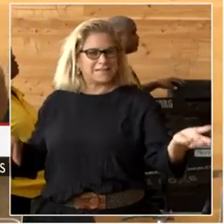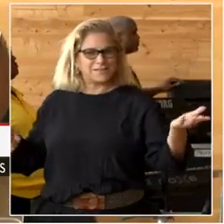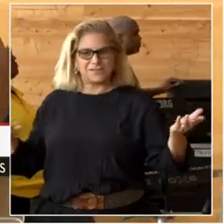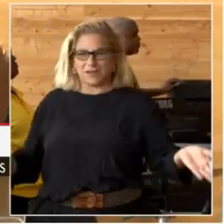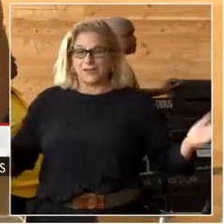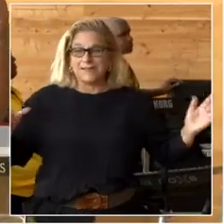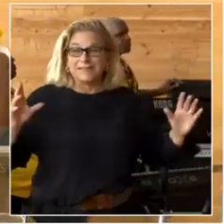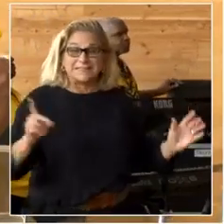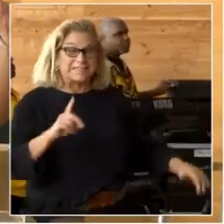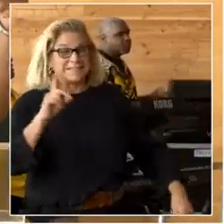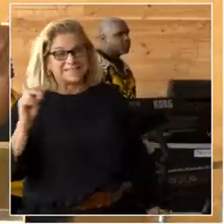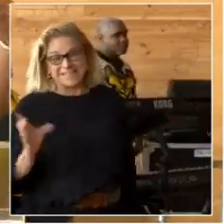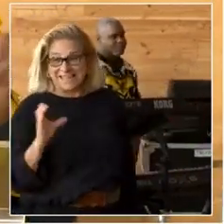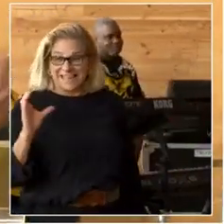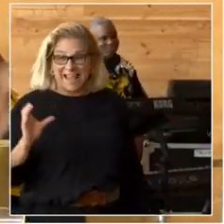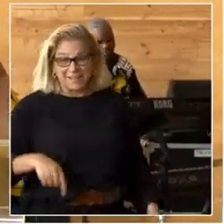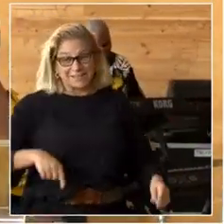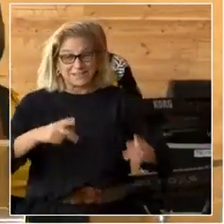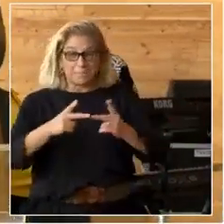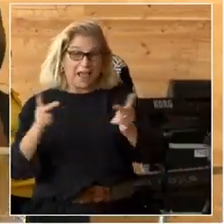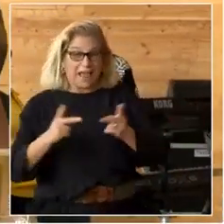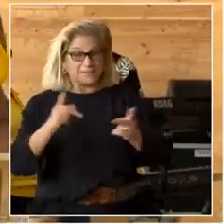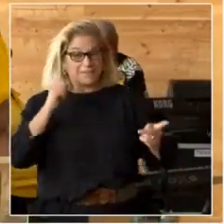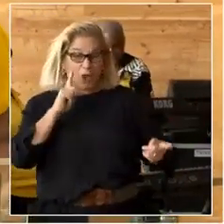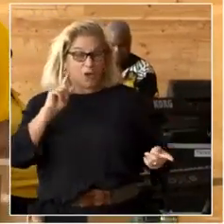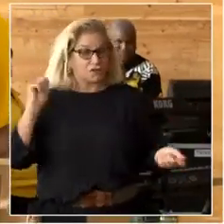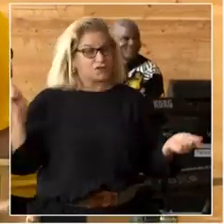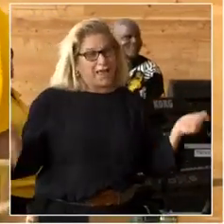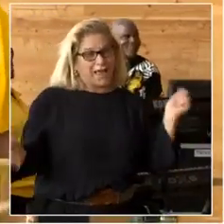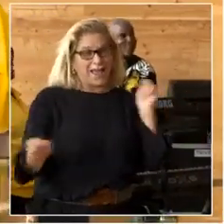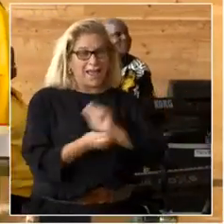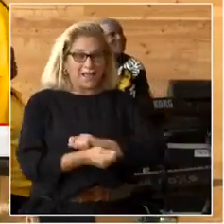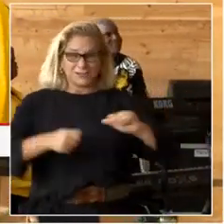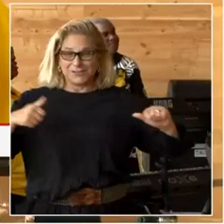DC is the place for change.